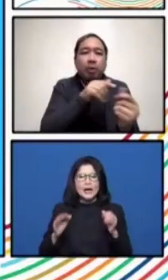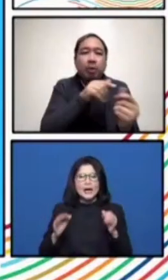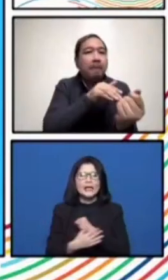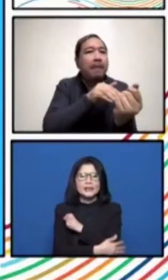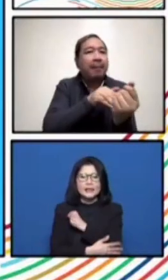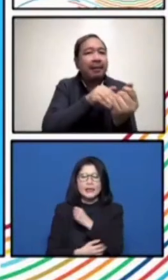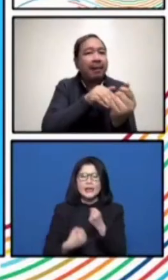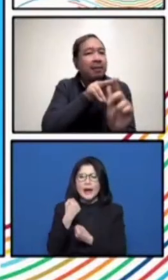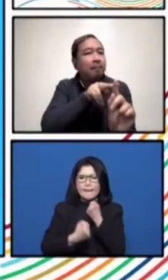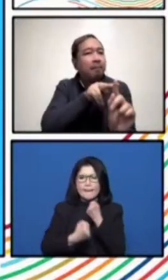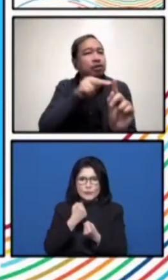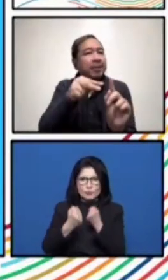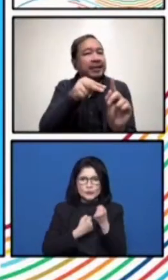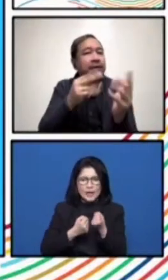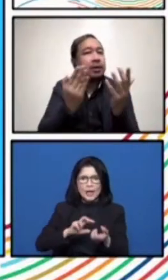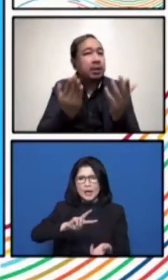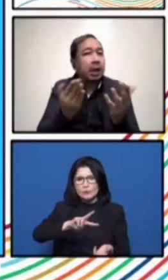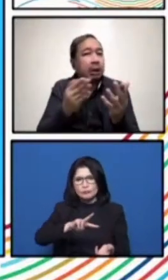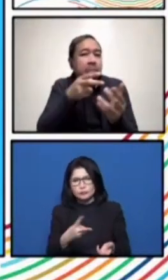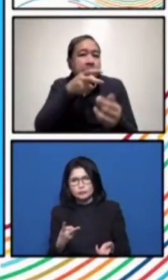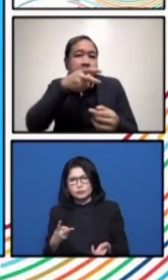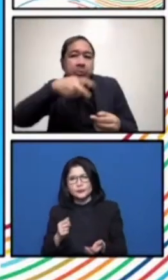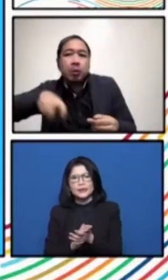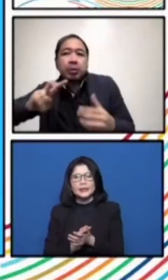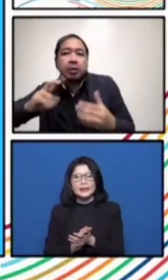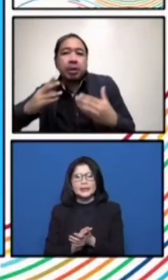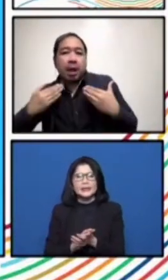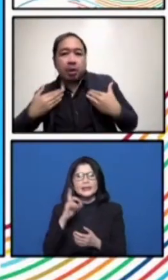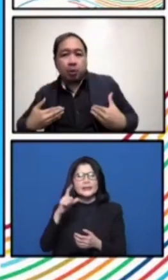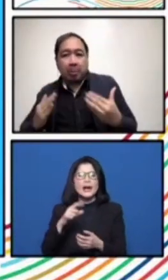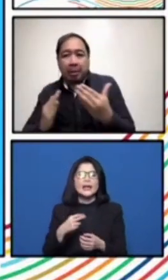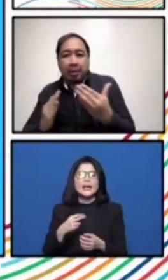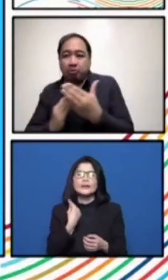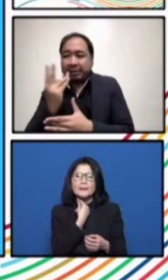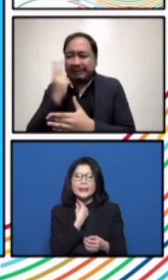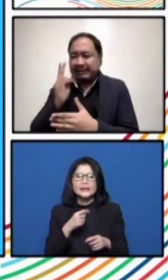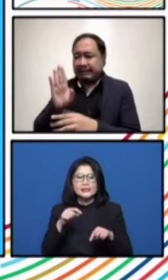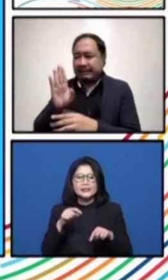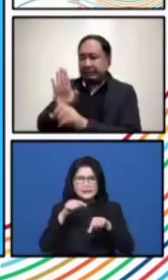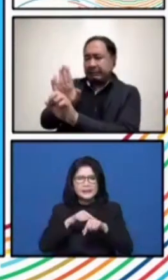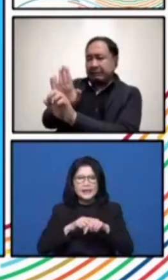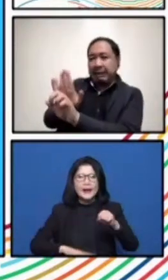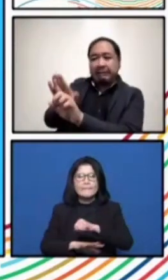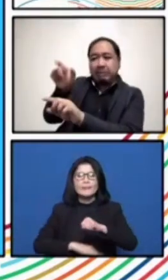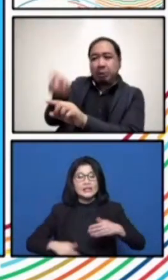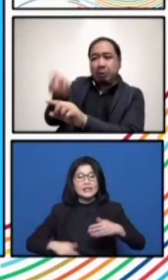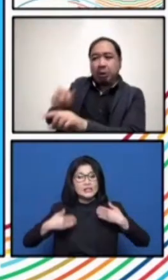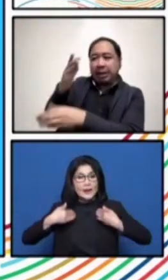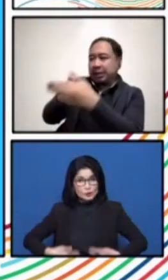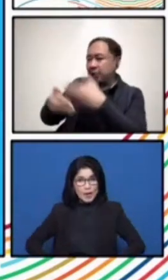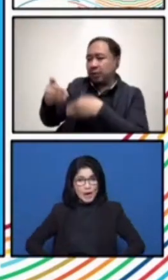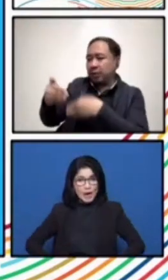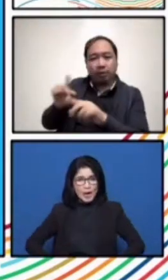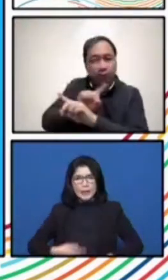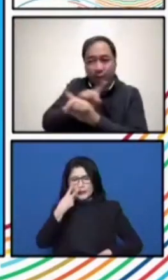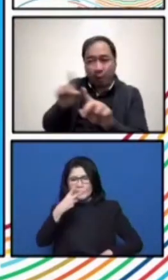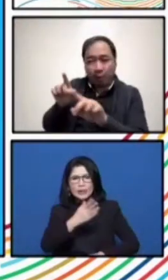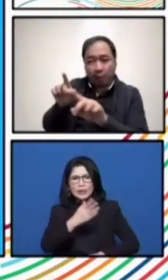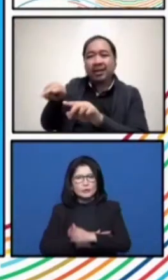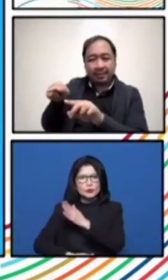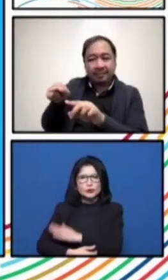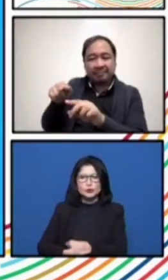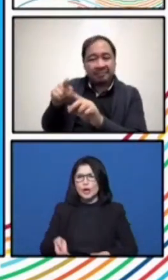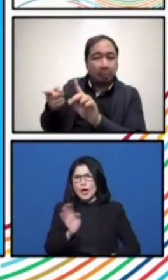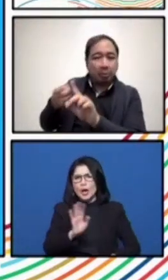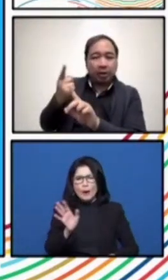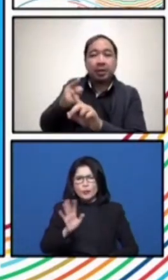based approach to this ability to go beyond impairments as as the soul element that is assessed there